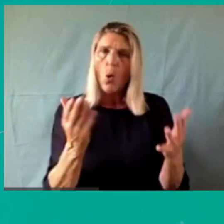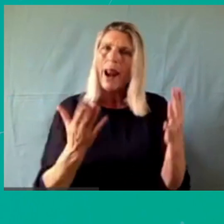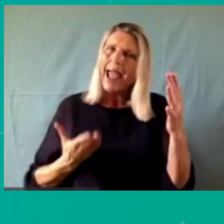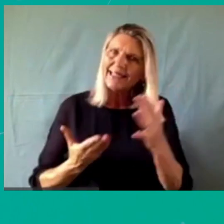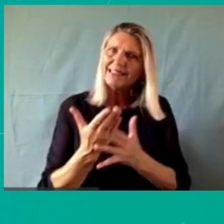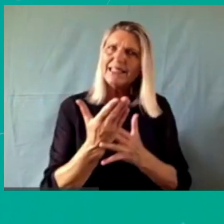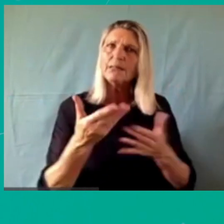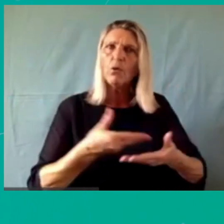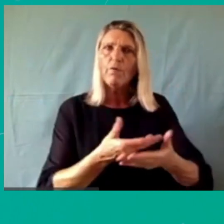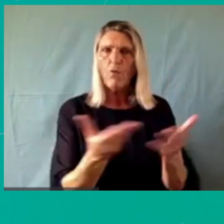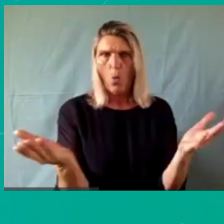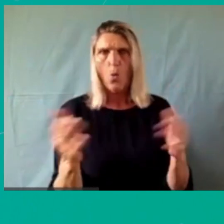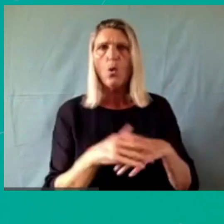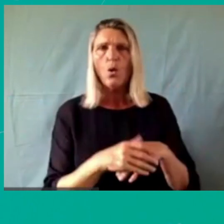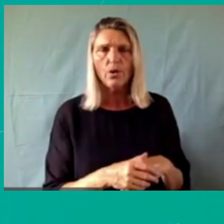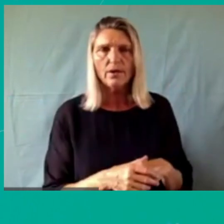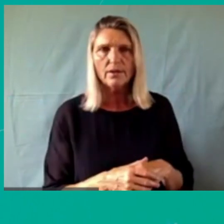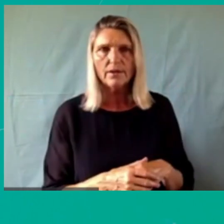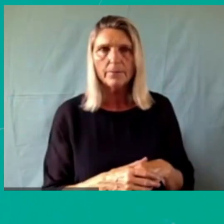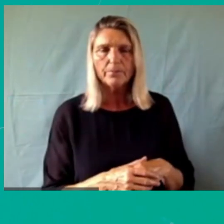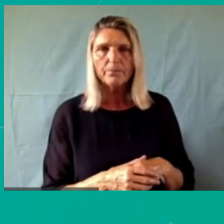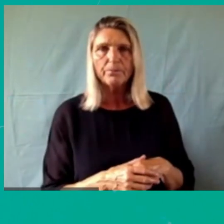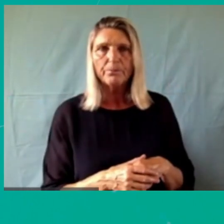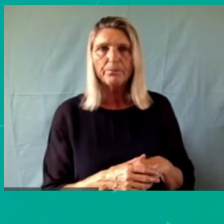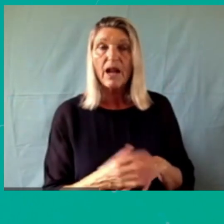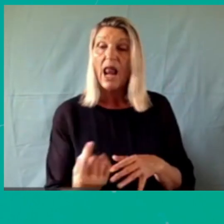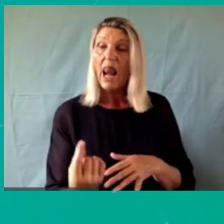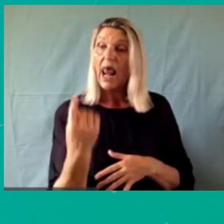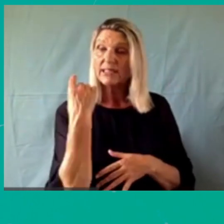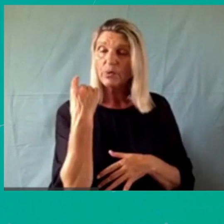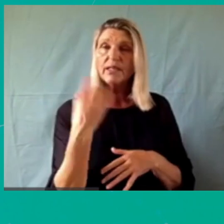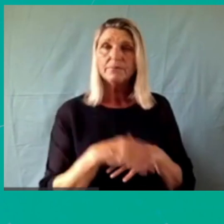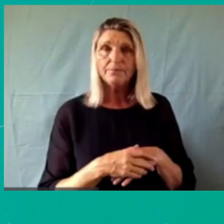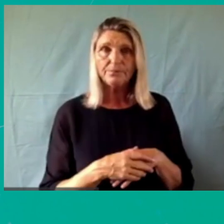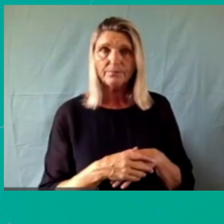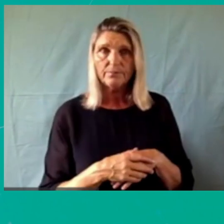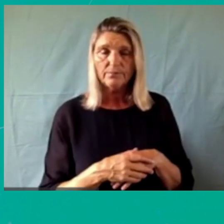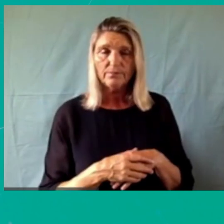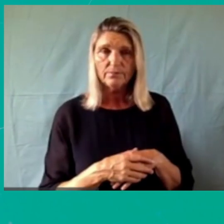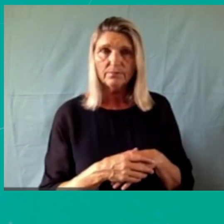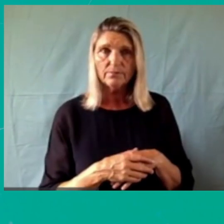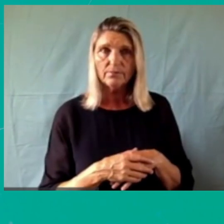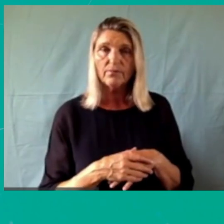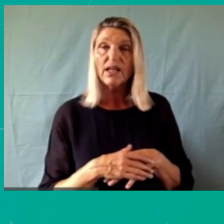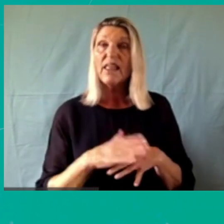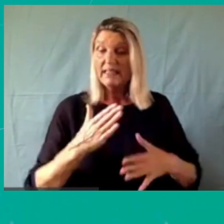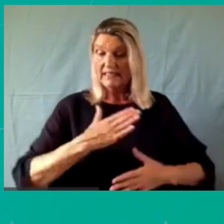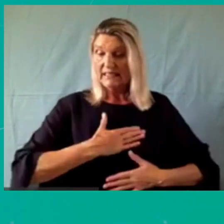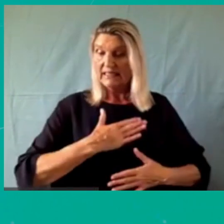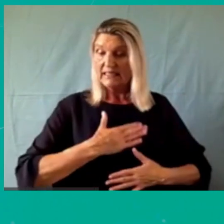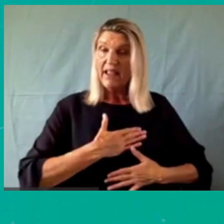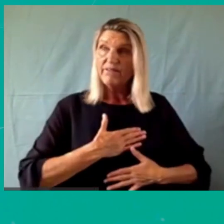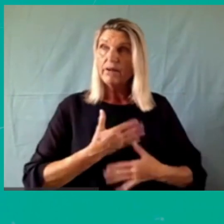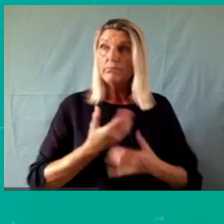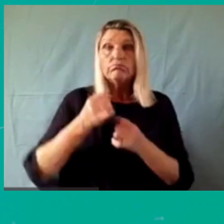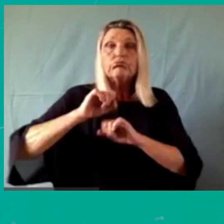the safeguarding framework and safeguarding adults from abuse response in Waitemata,